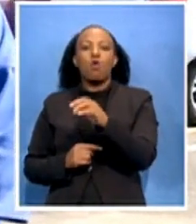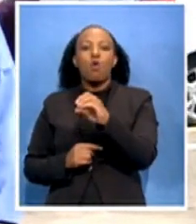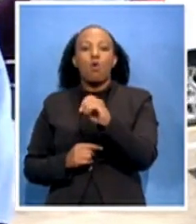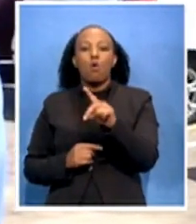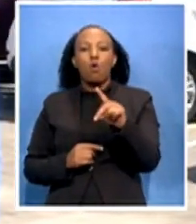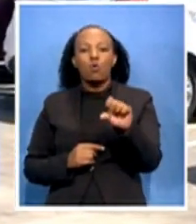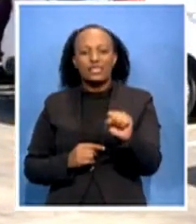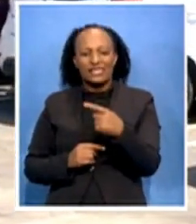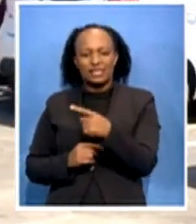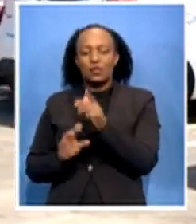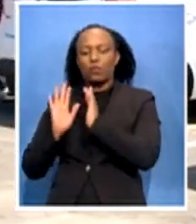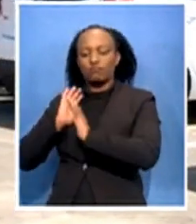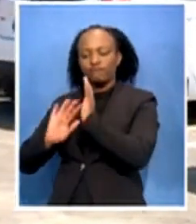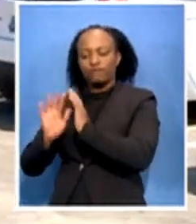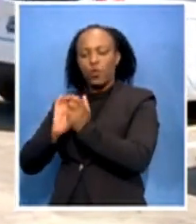municipality.